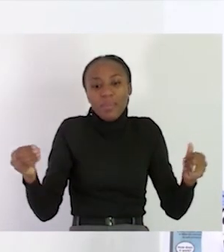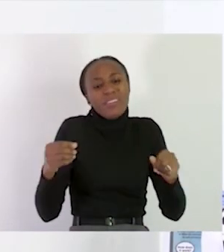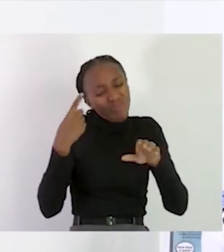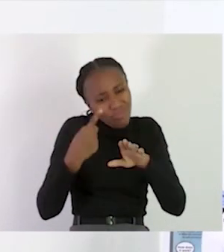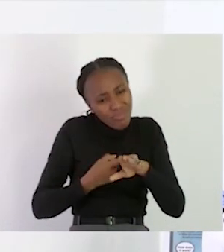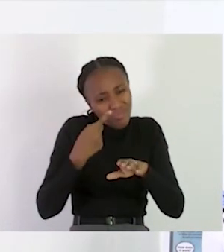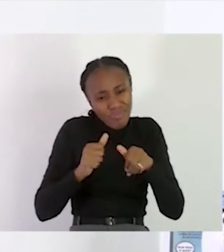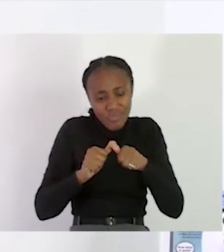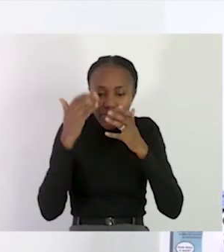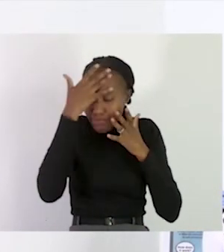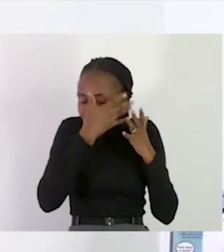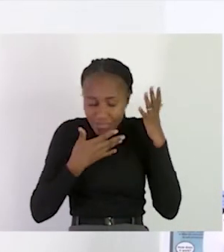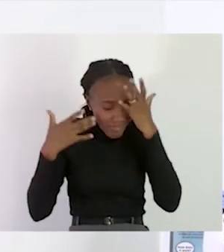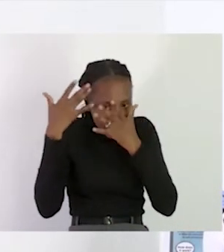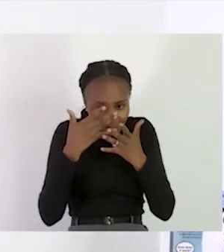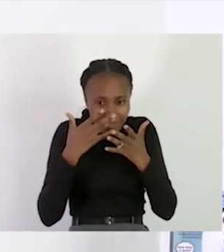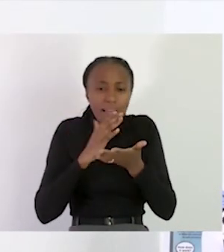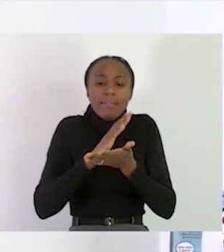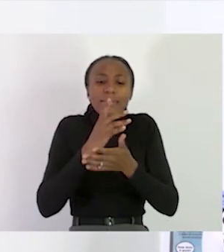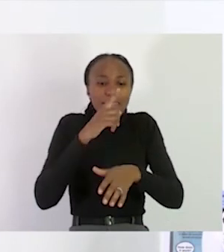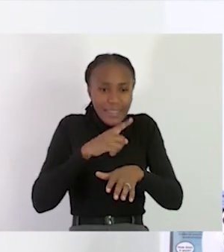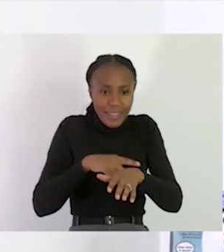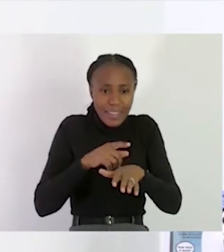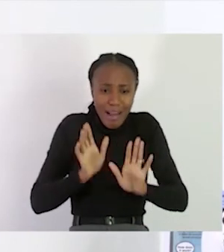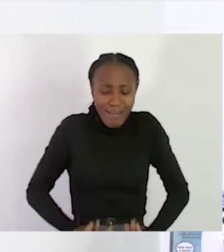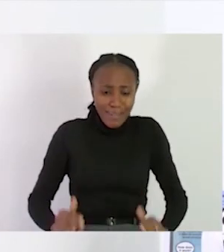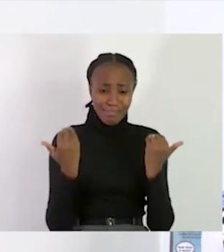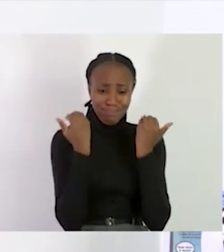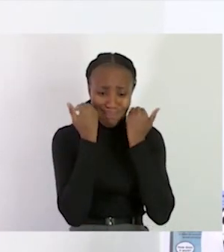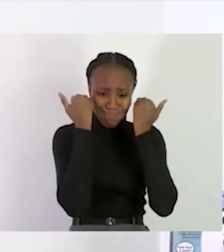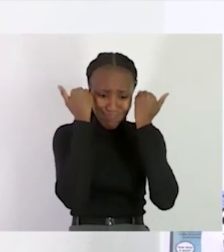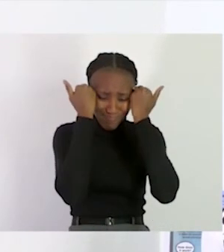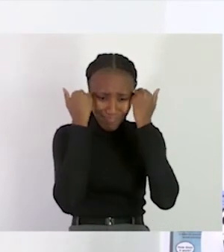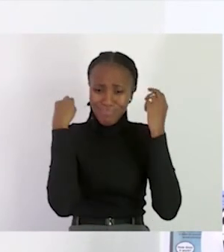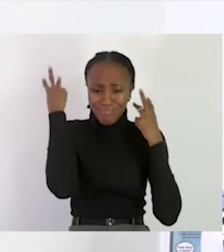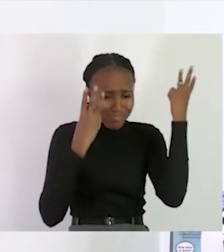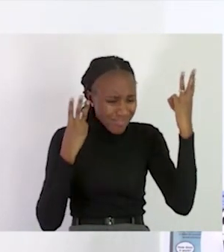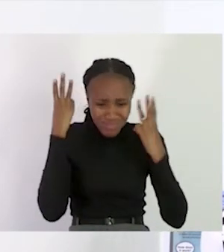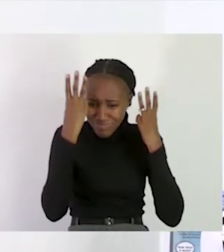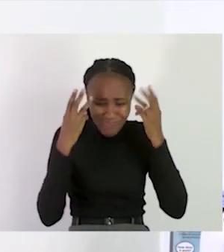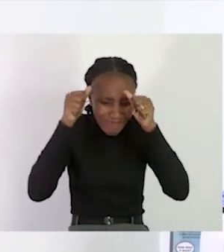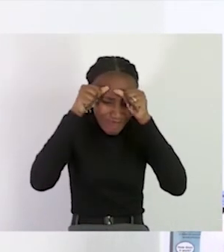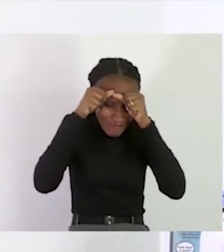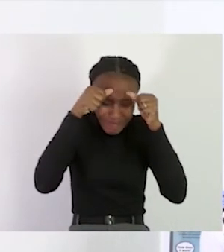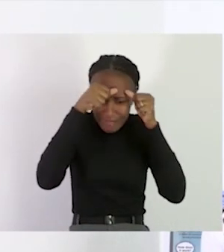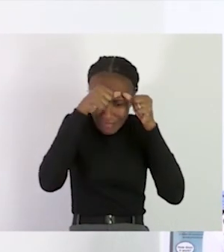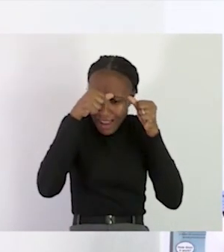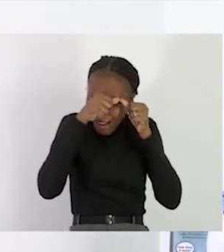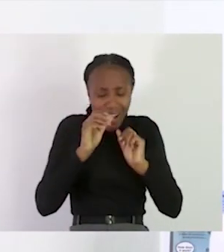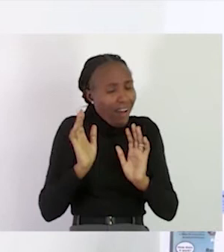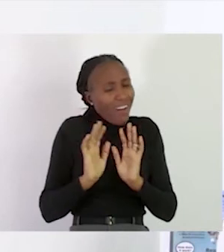face and let it dry. But some of the times, girls want to stress over the pimples and you press them and you apply all kinds of